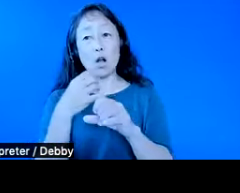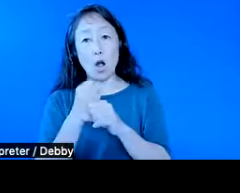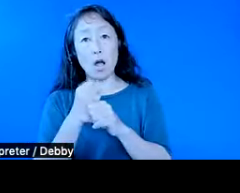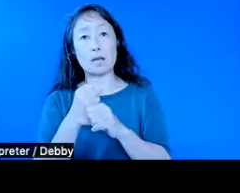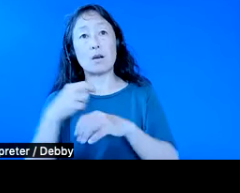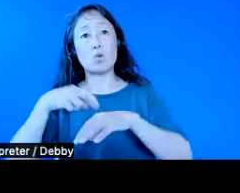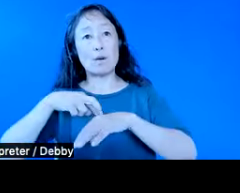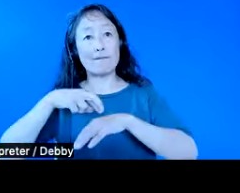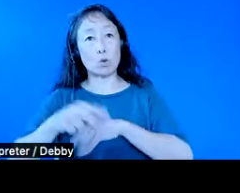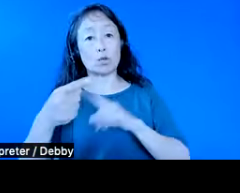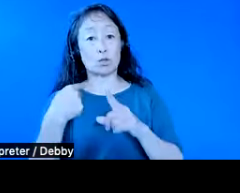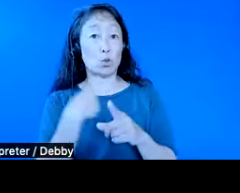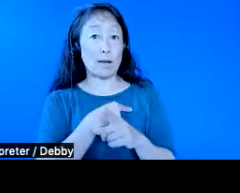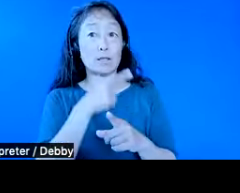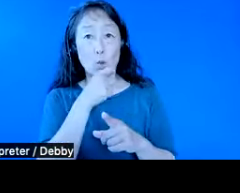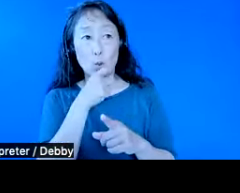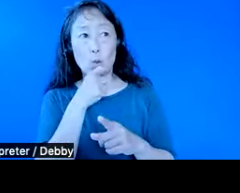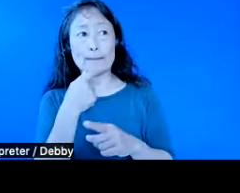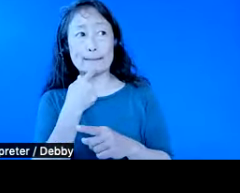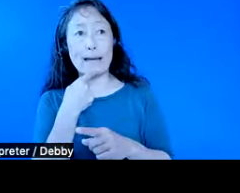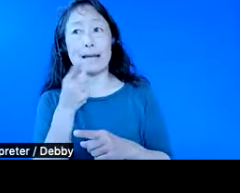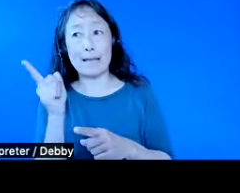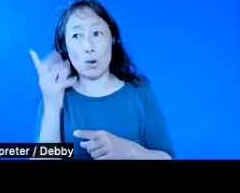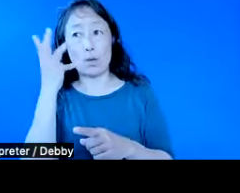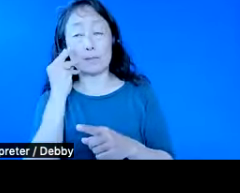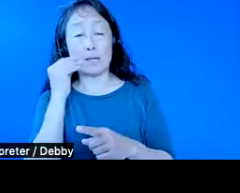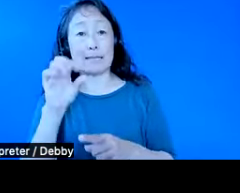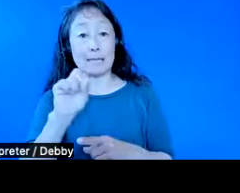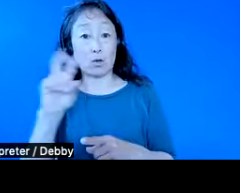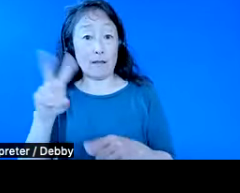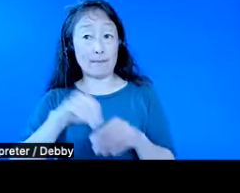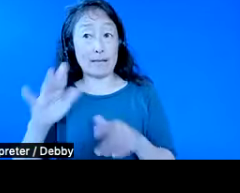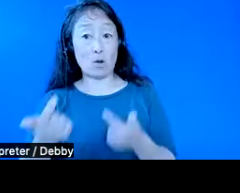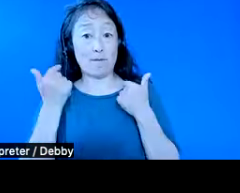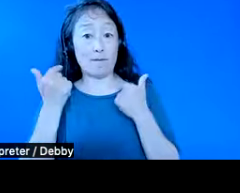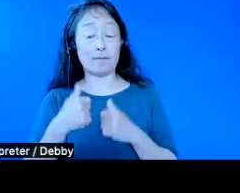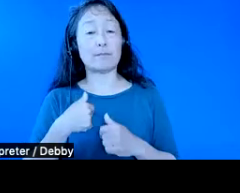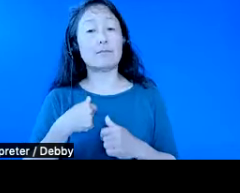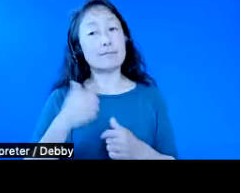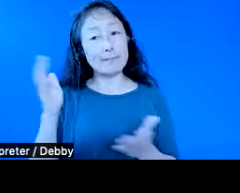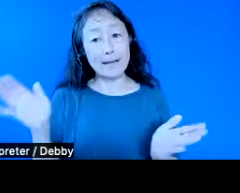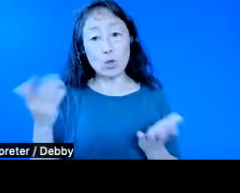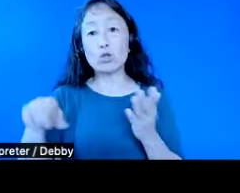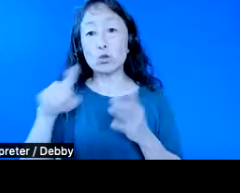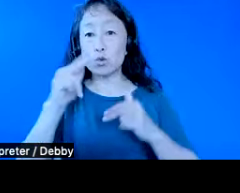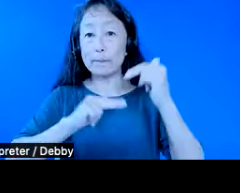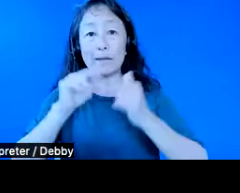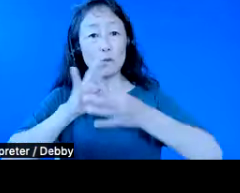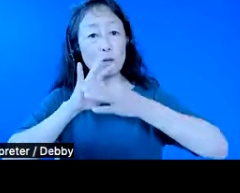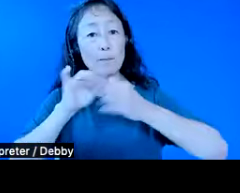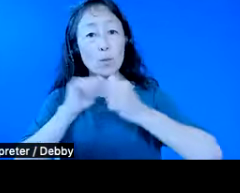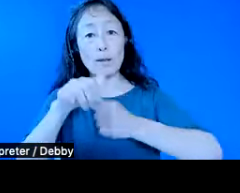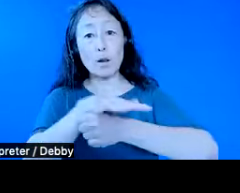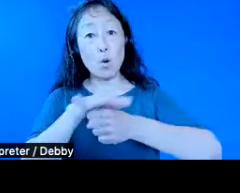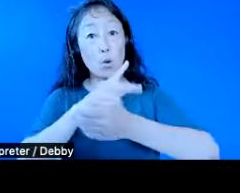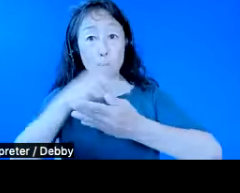sexual violence in their life. So I would encourage you to build relationships with the local